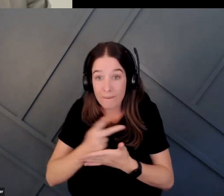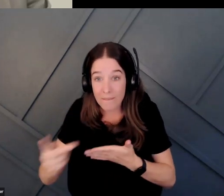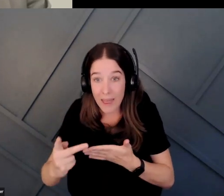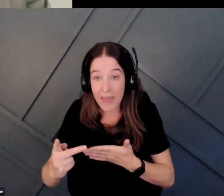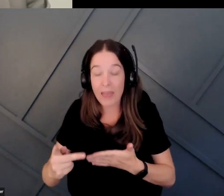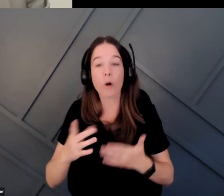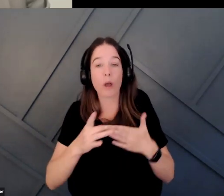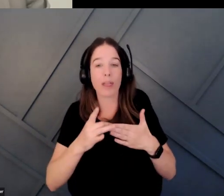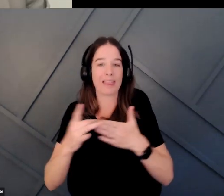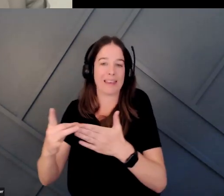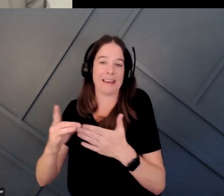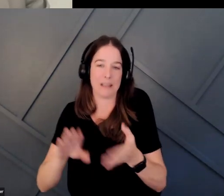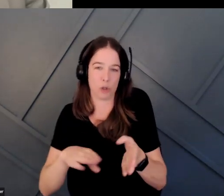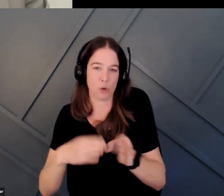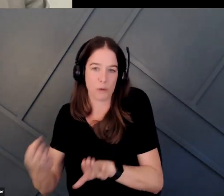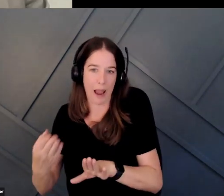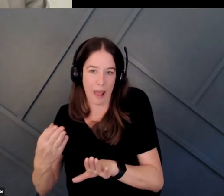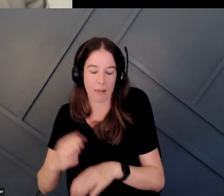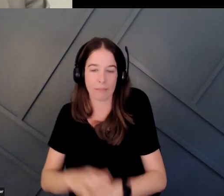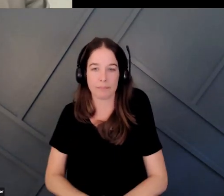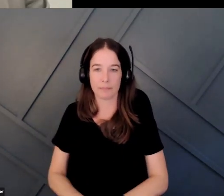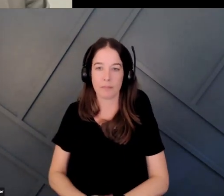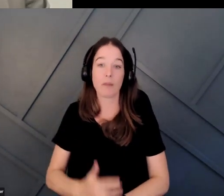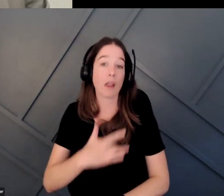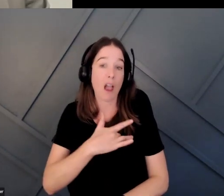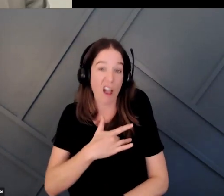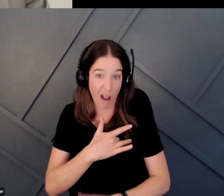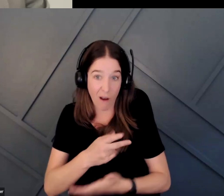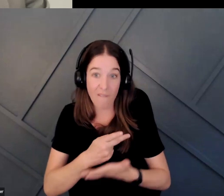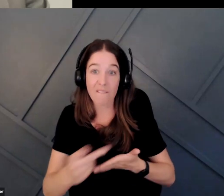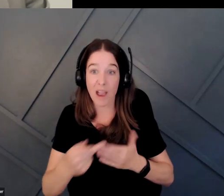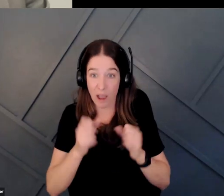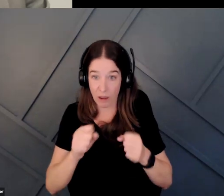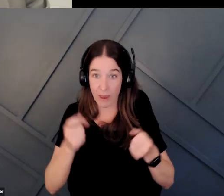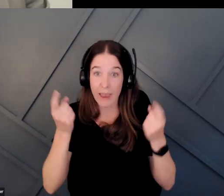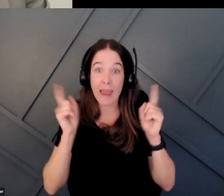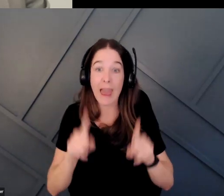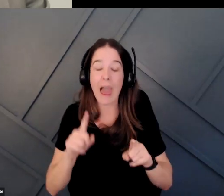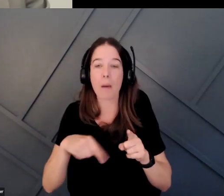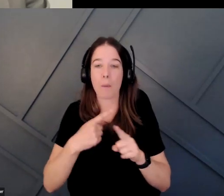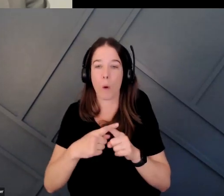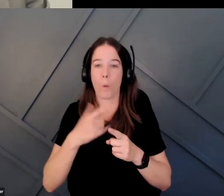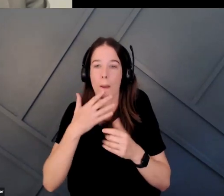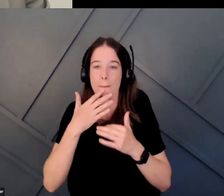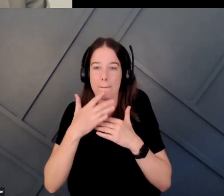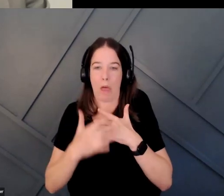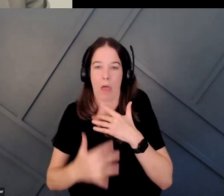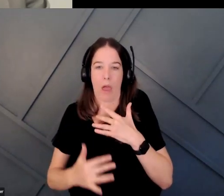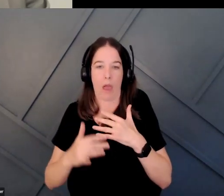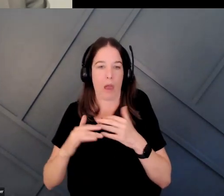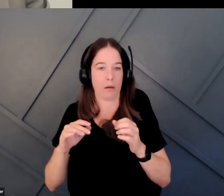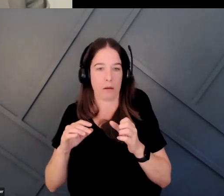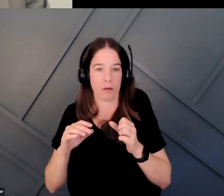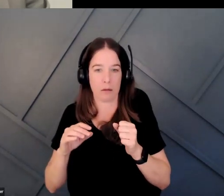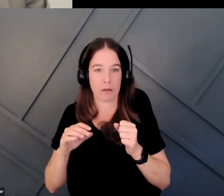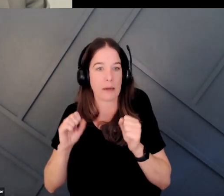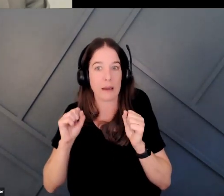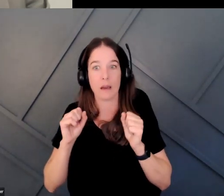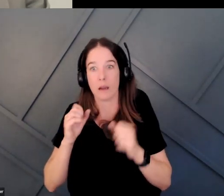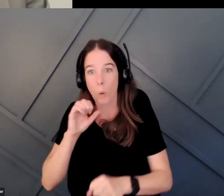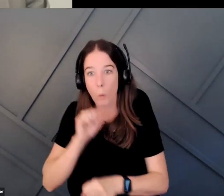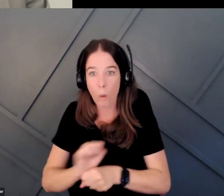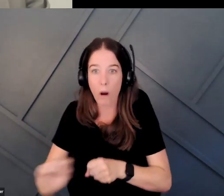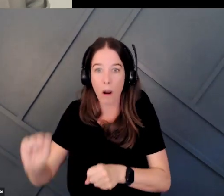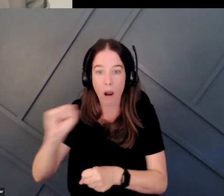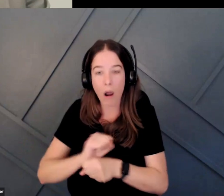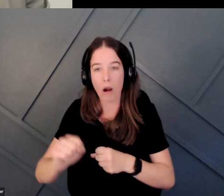Heart failure also occurs when blood flow redirects to the skin, except in this case, the heart goes into overdrive to pump more blood in order to